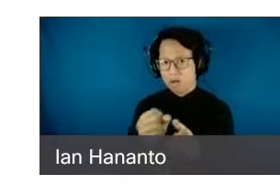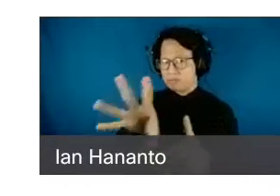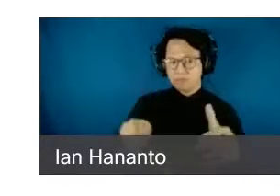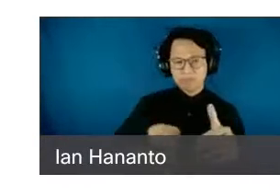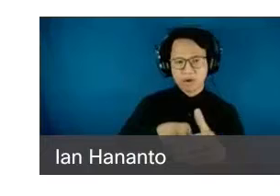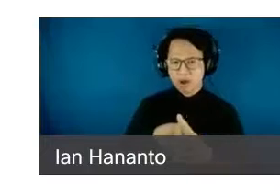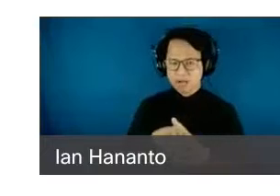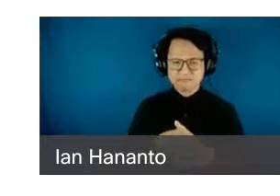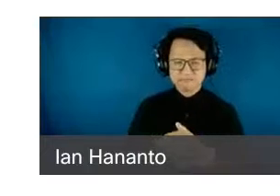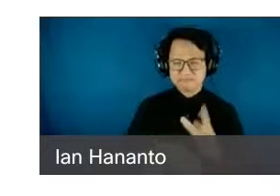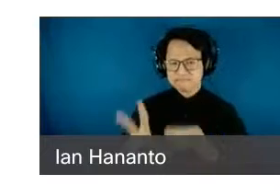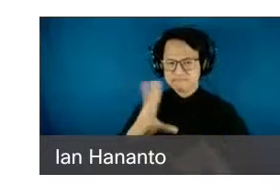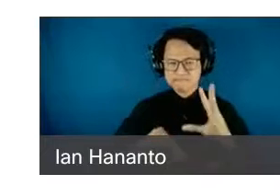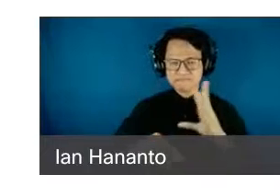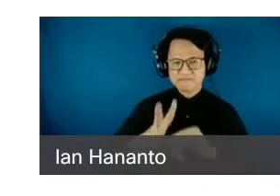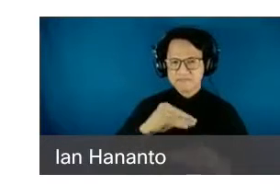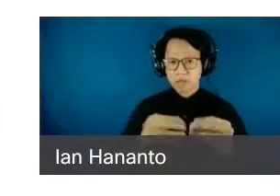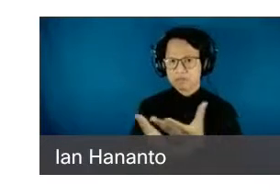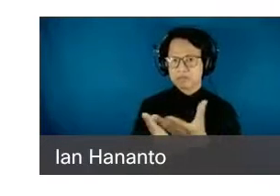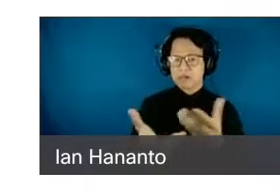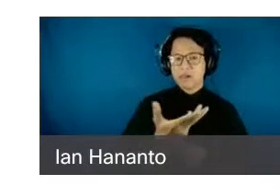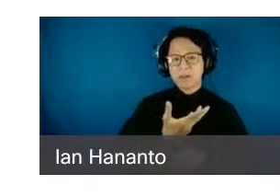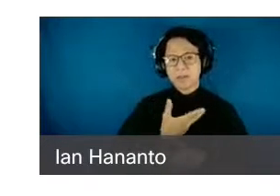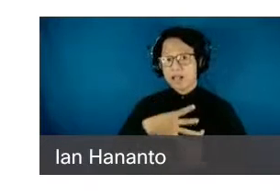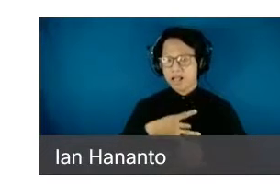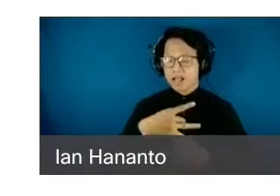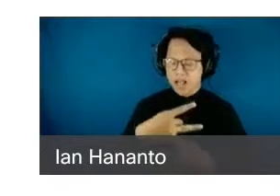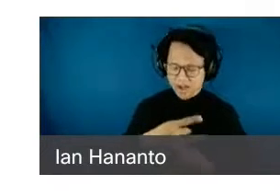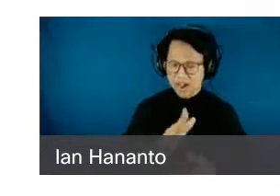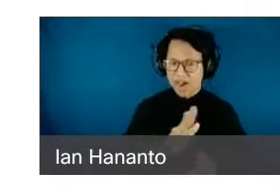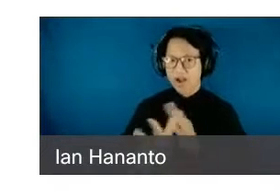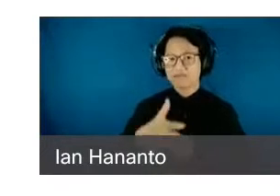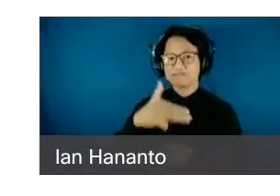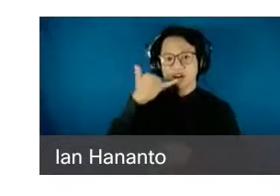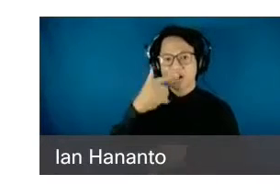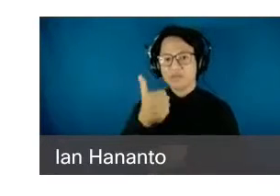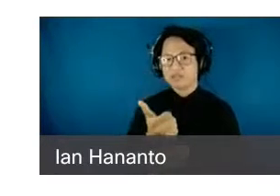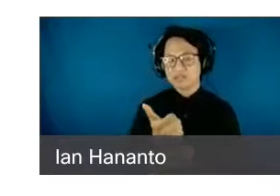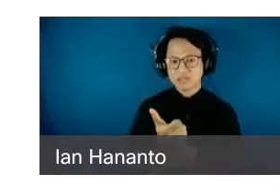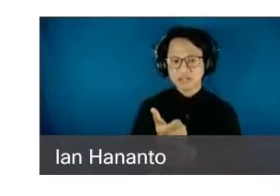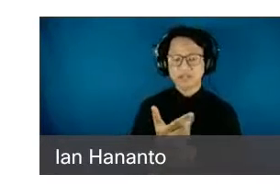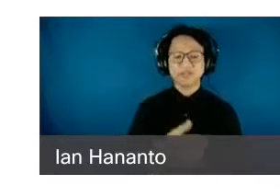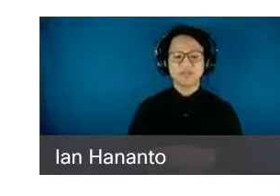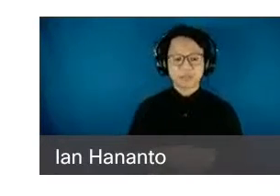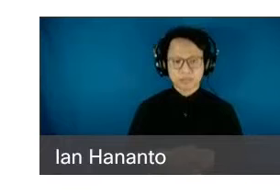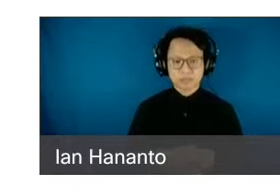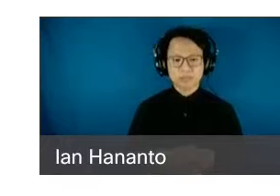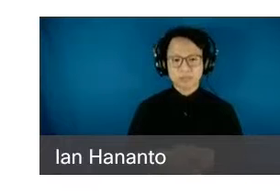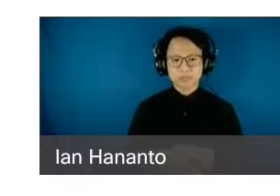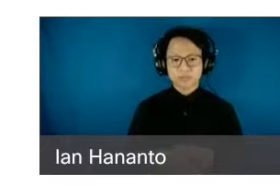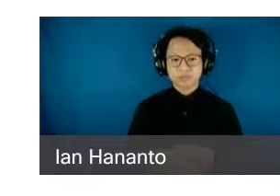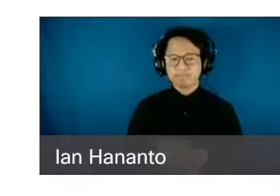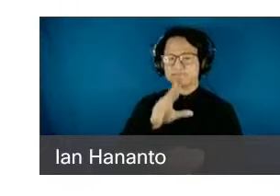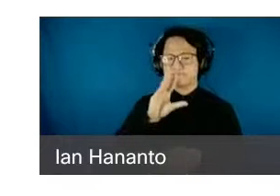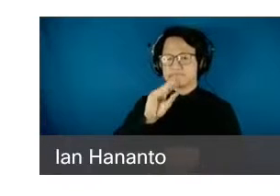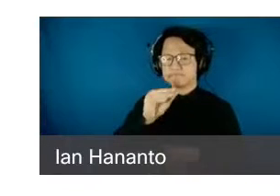please let us know if you are interested in committing to WIO 2030. And without further ado, I would like